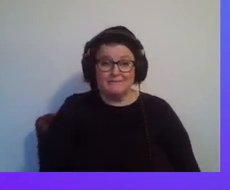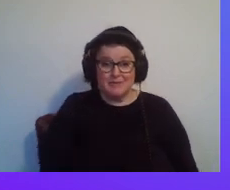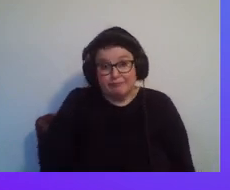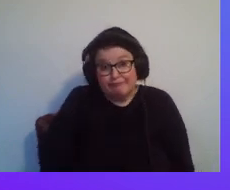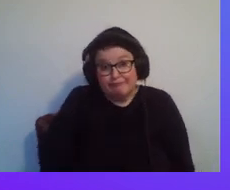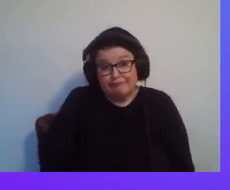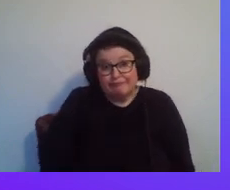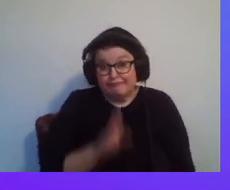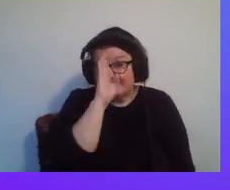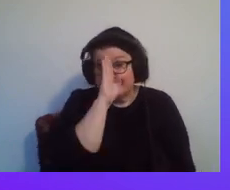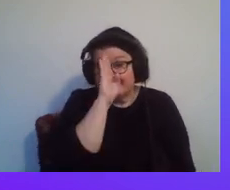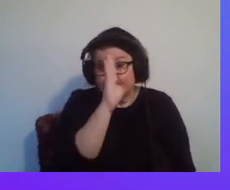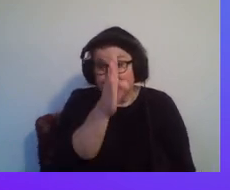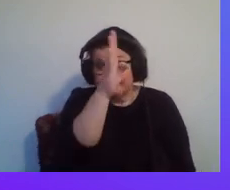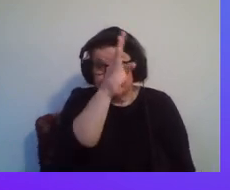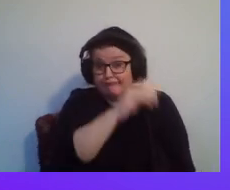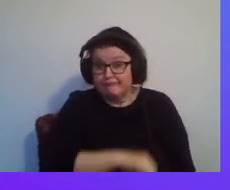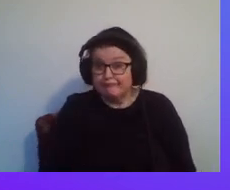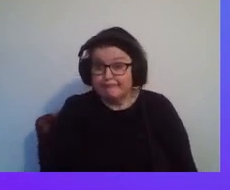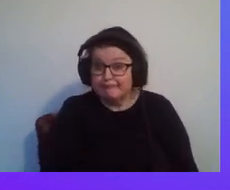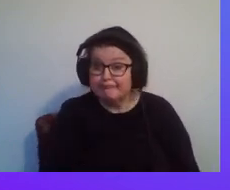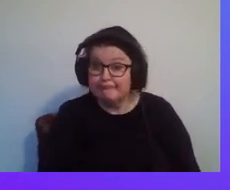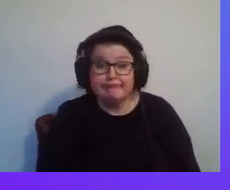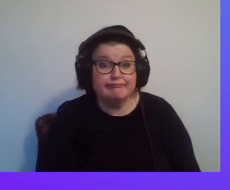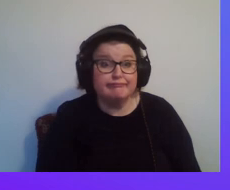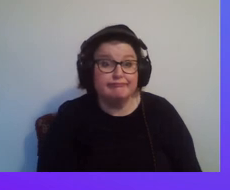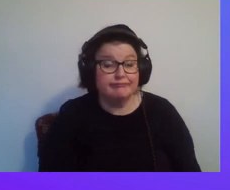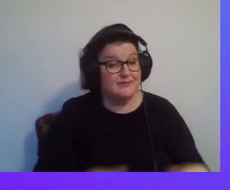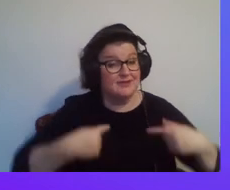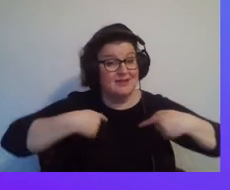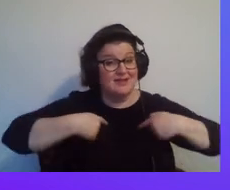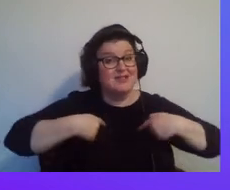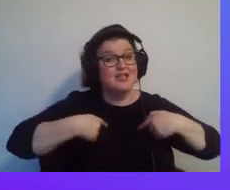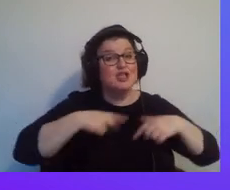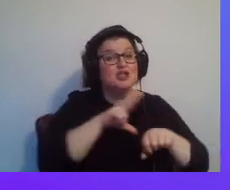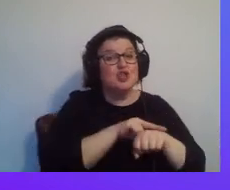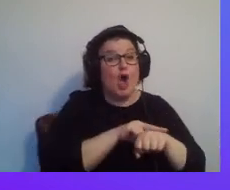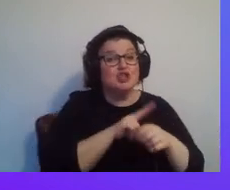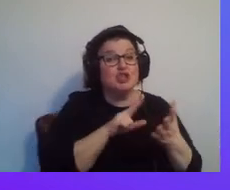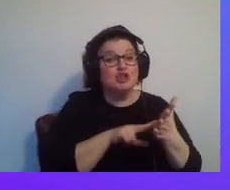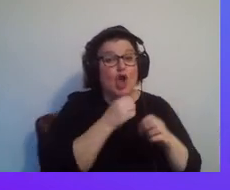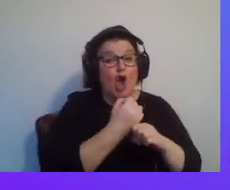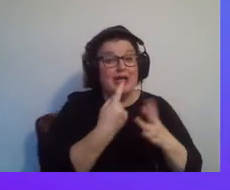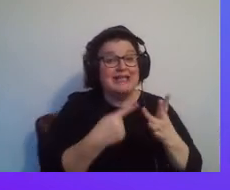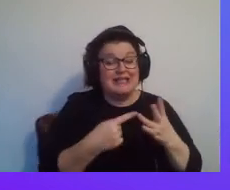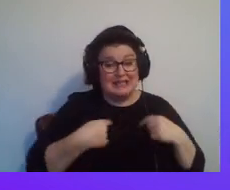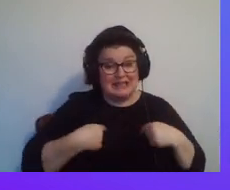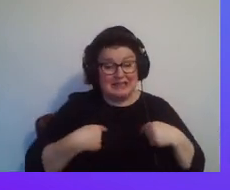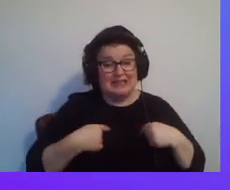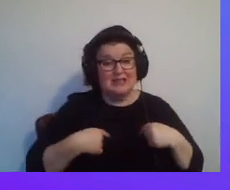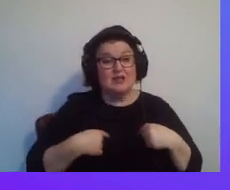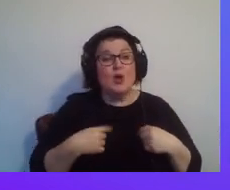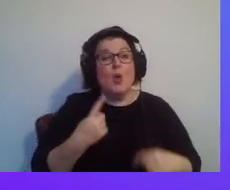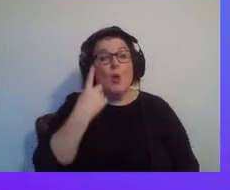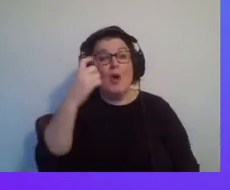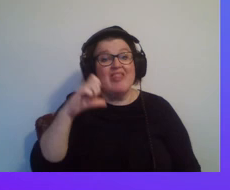Okay. Do you agree? I would say if 1,000 people have listened in and you can tell 1,000 more